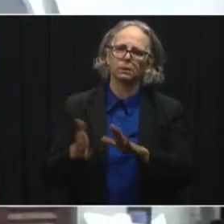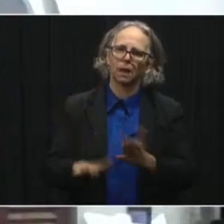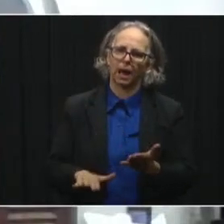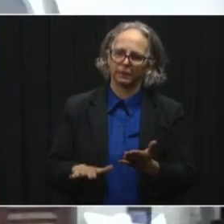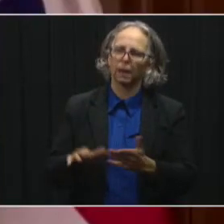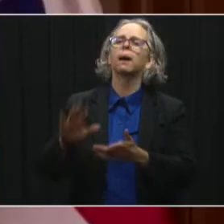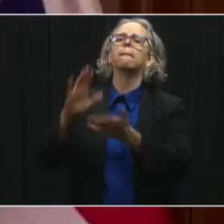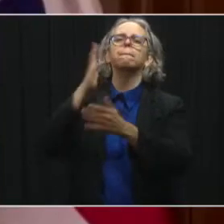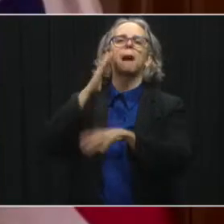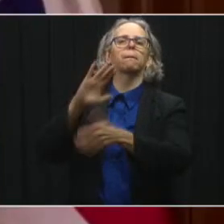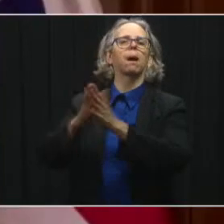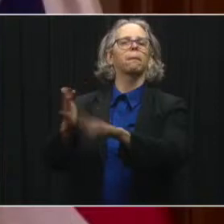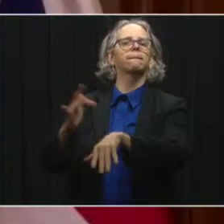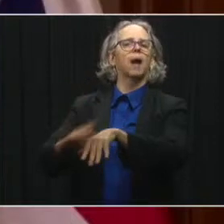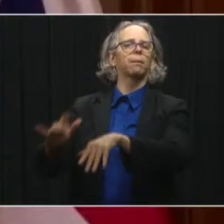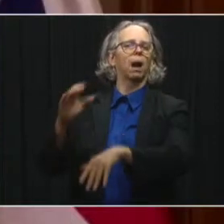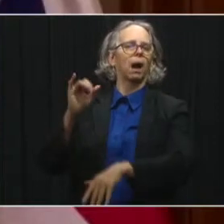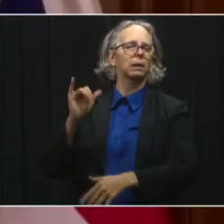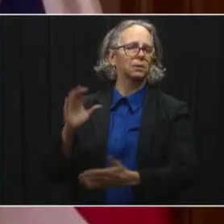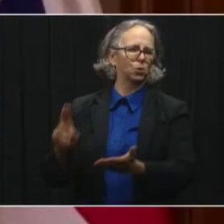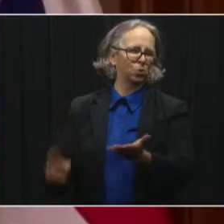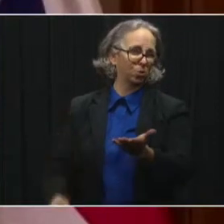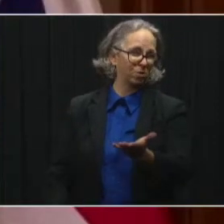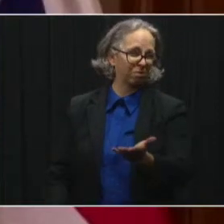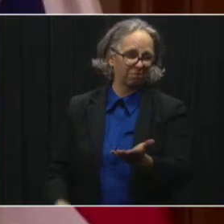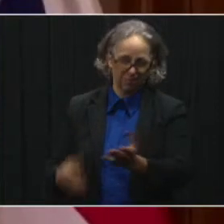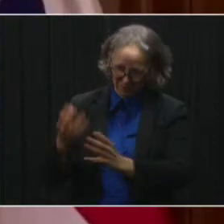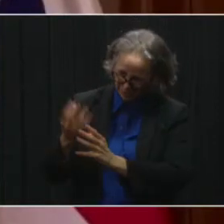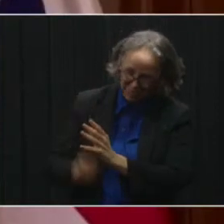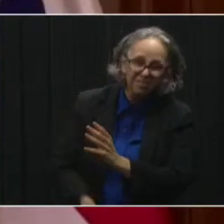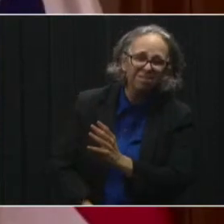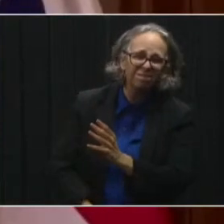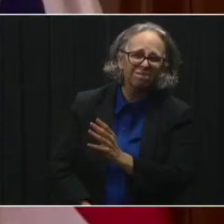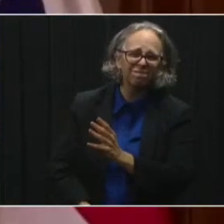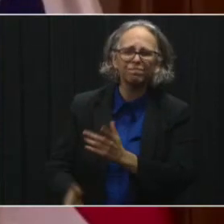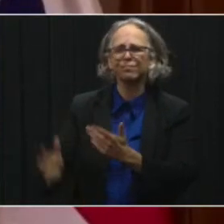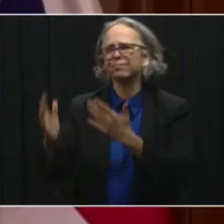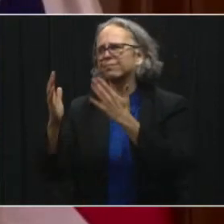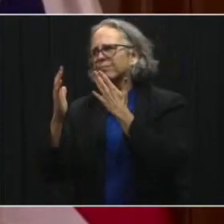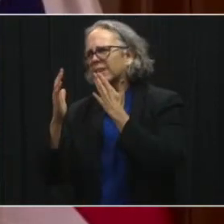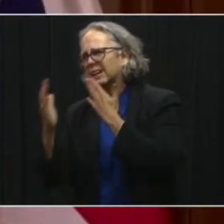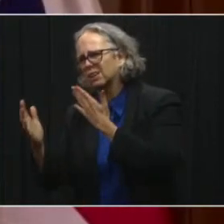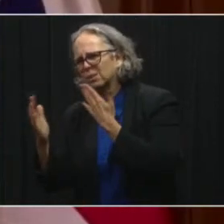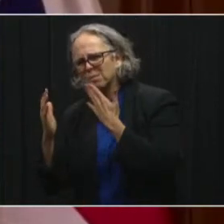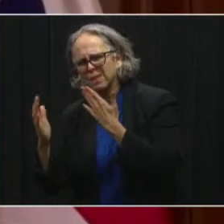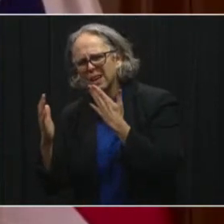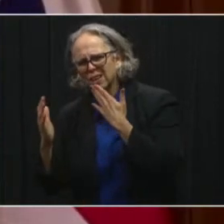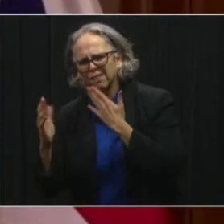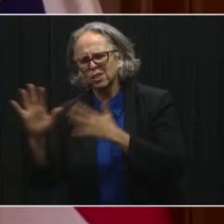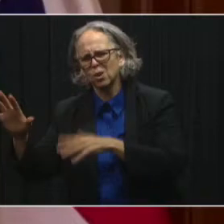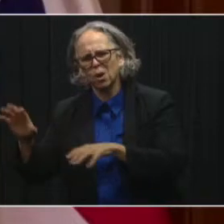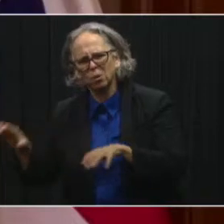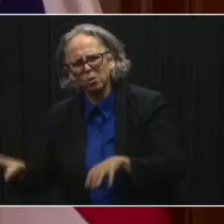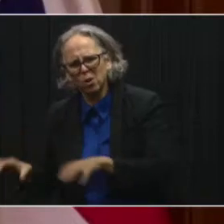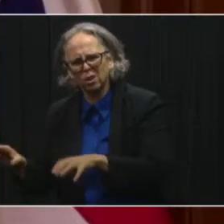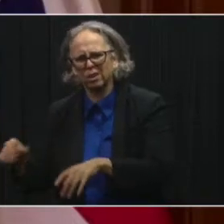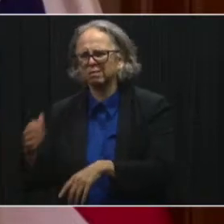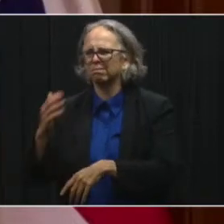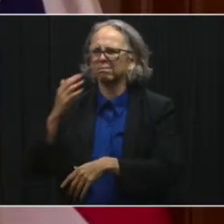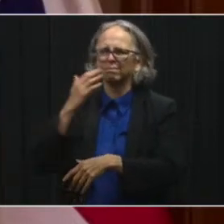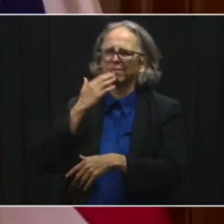Thank you. Thank you very much for what you do. Please thank everyone else at the hospital for their hard work. It's been a long, long time.